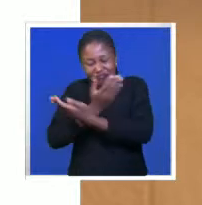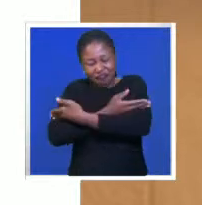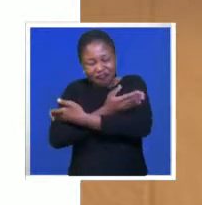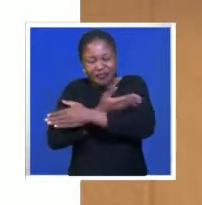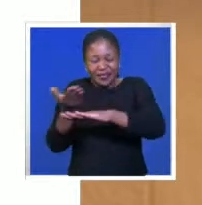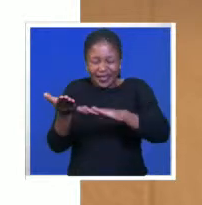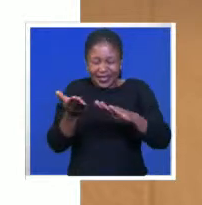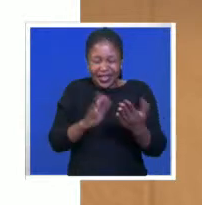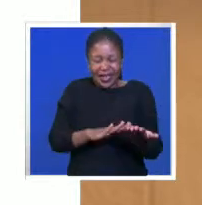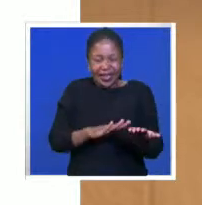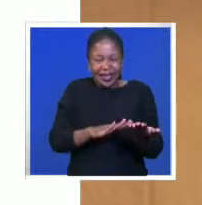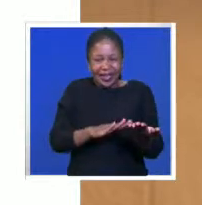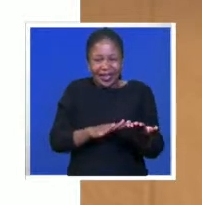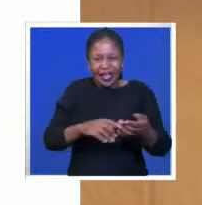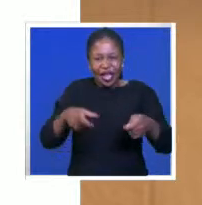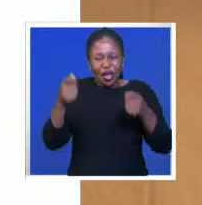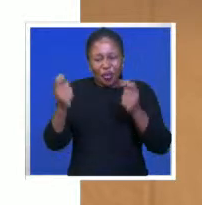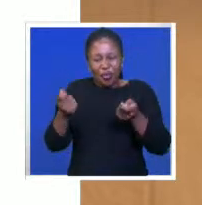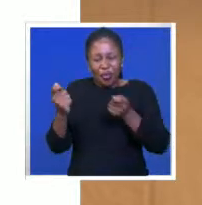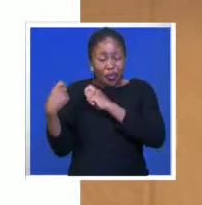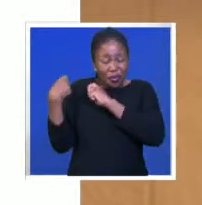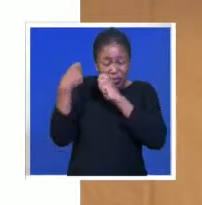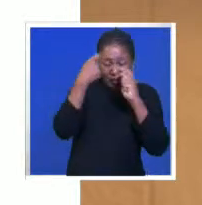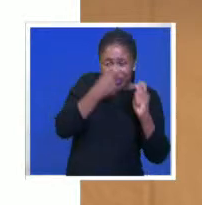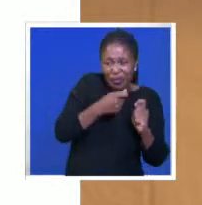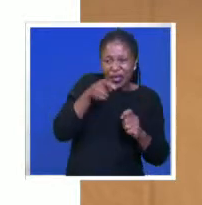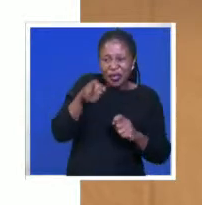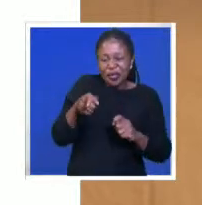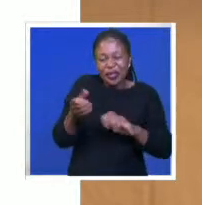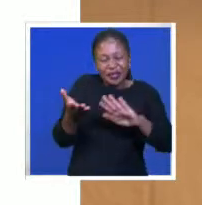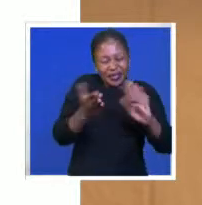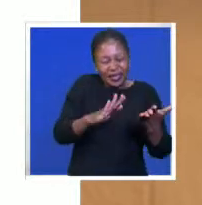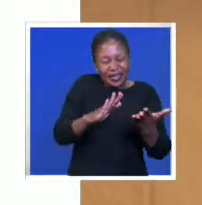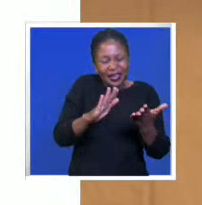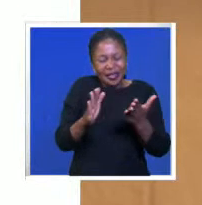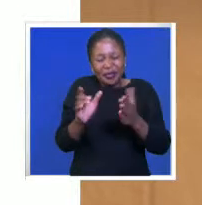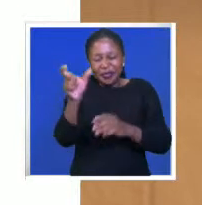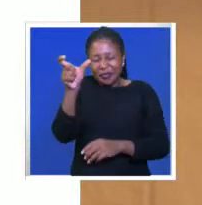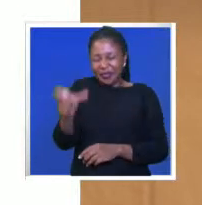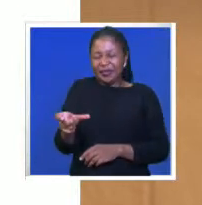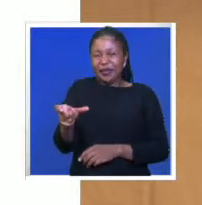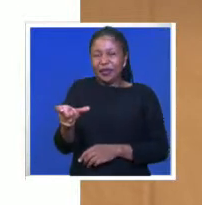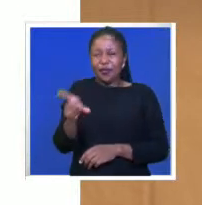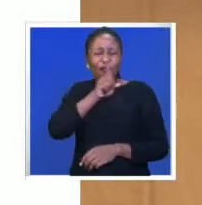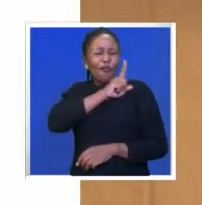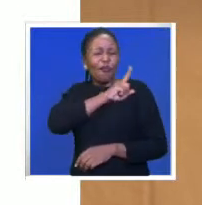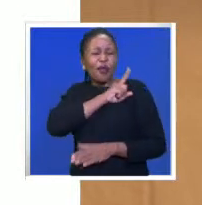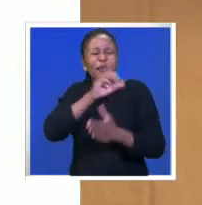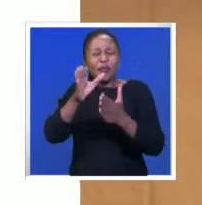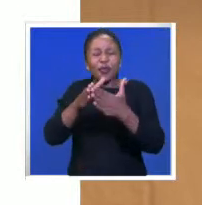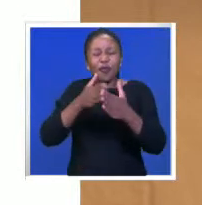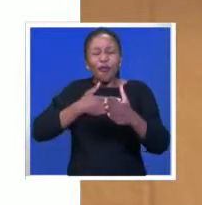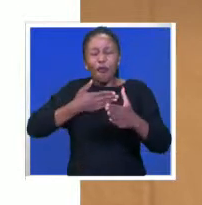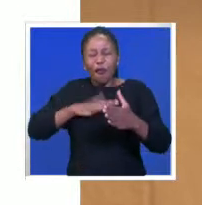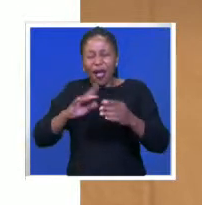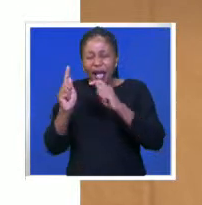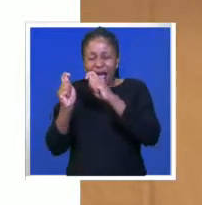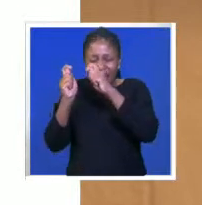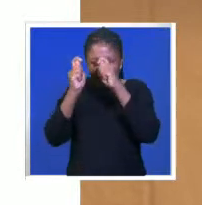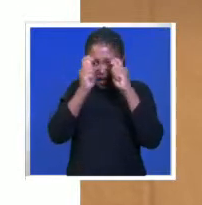counterpane and turned the body towards the wall so that the gaula might, when he brought his evening